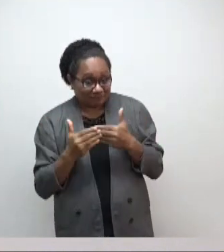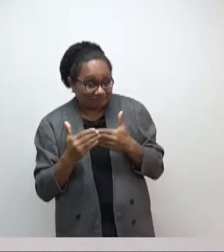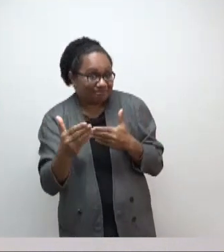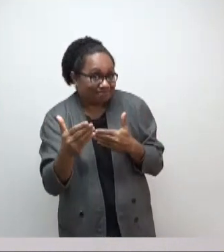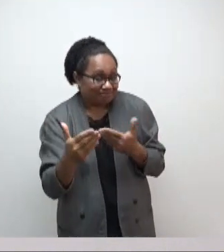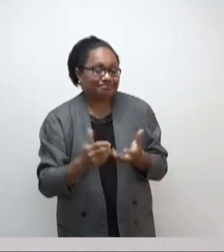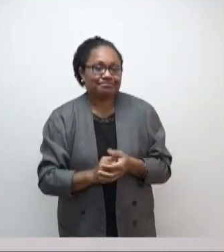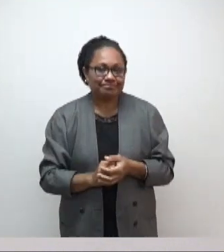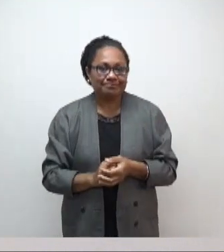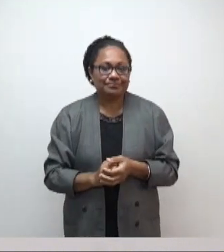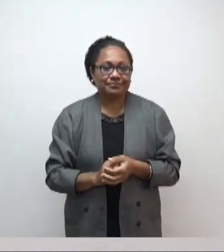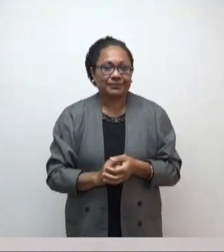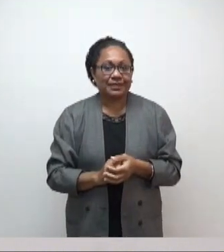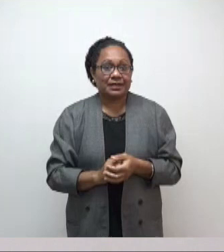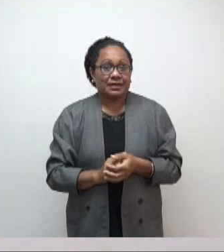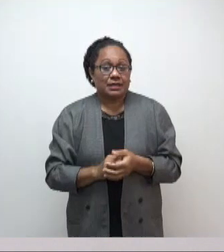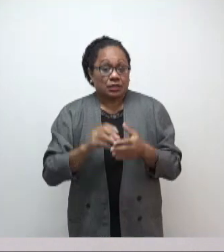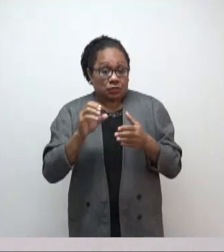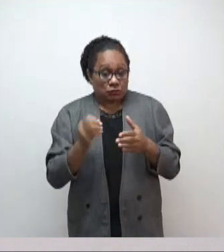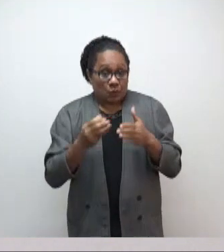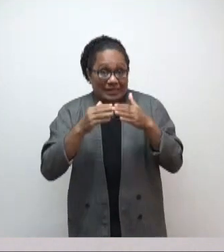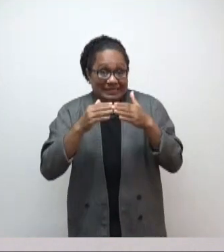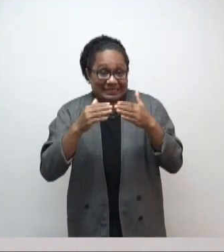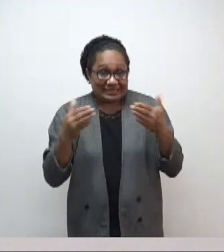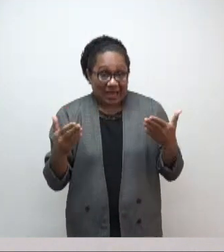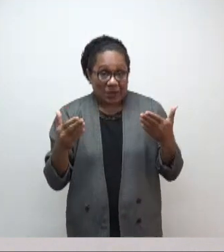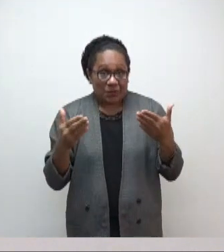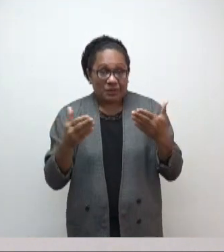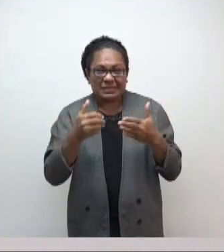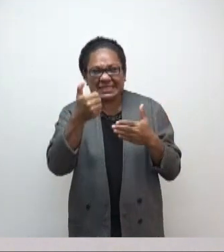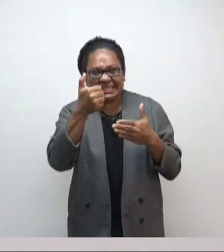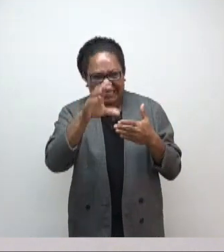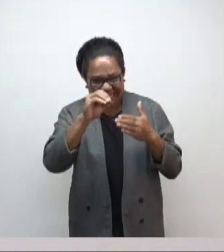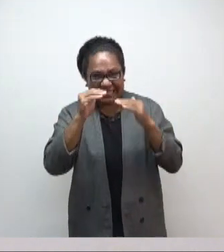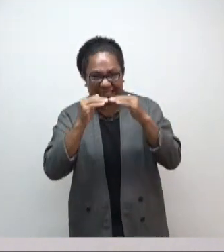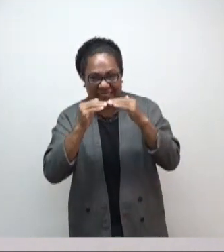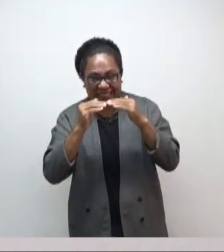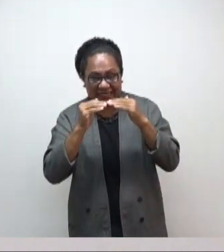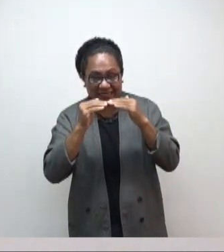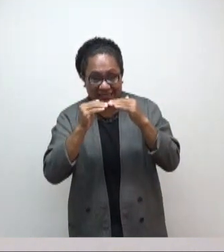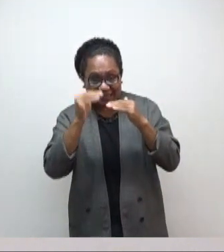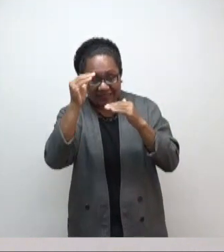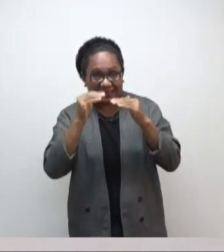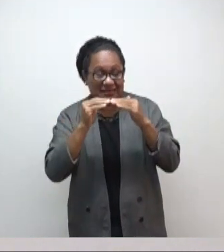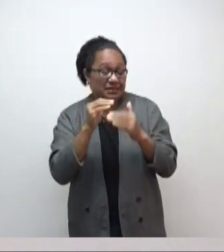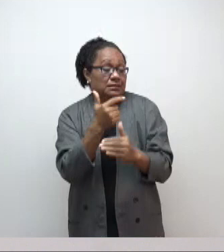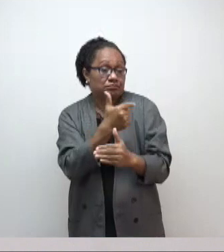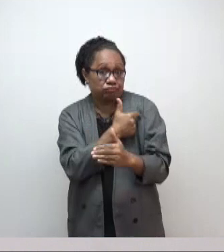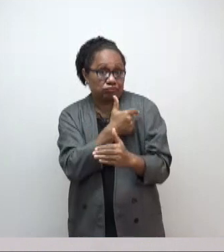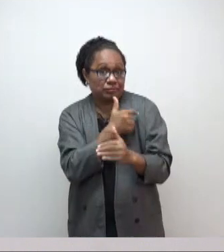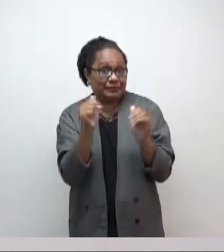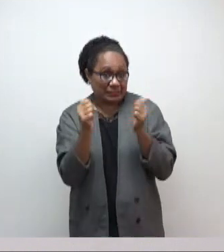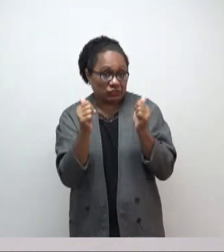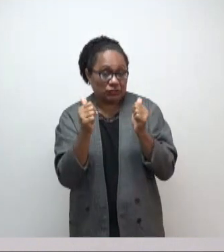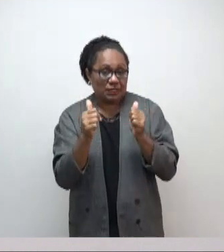With well over half of adults in Fiji fully vaccinated, our COVID-19 Risk Mitigation Task